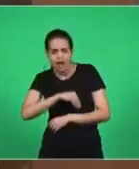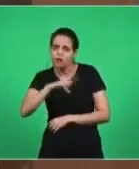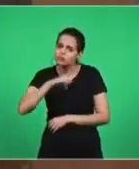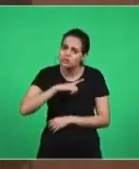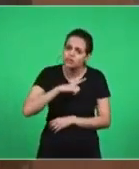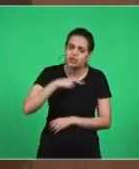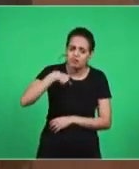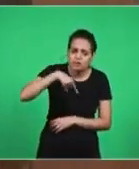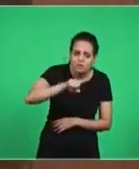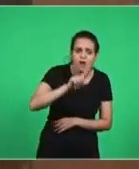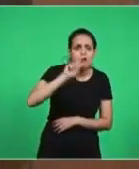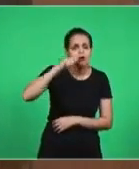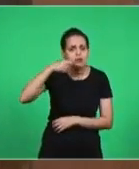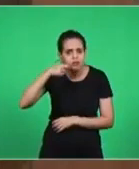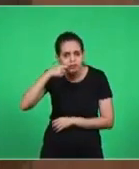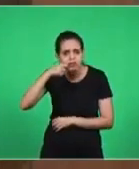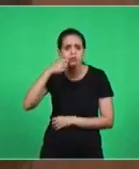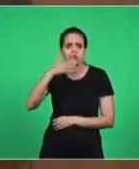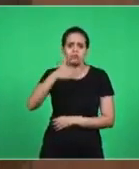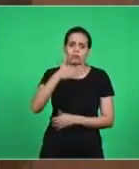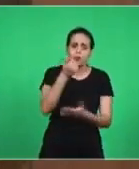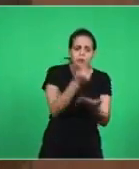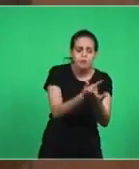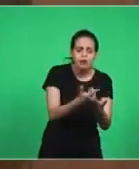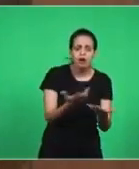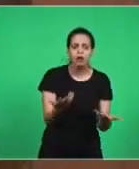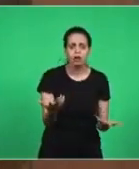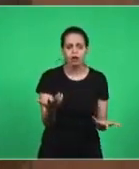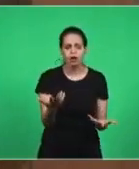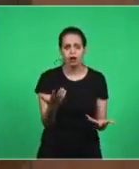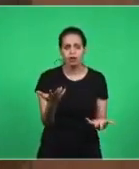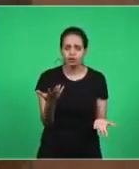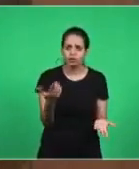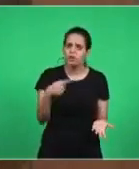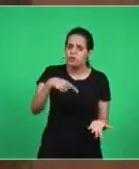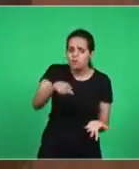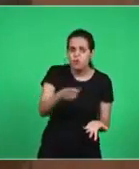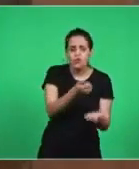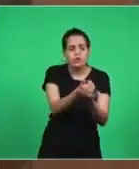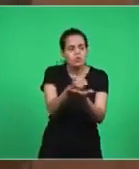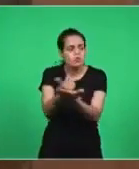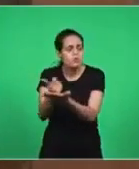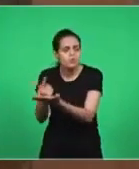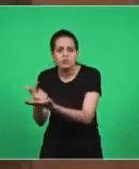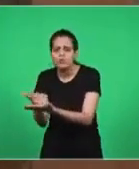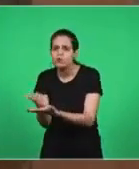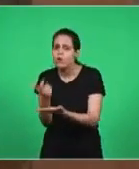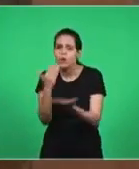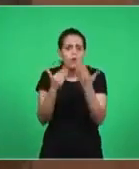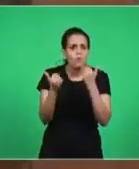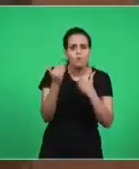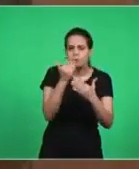everybody went to get buy their bread, everybody went to the supermarket to get